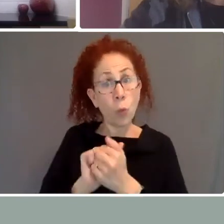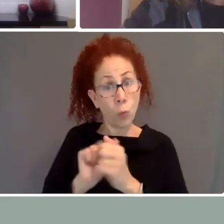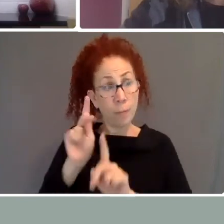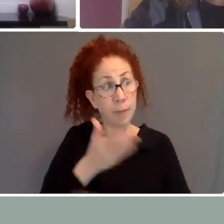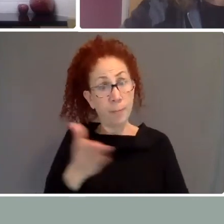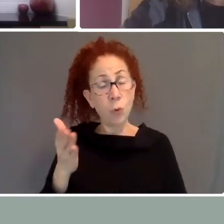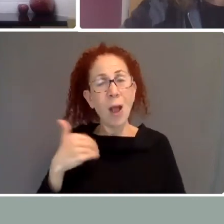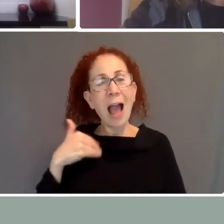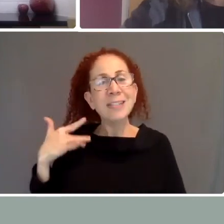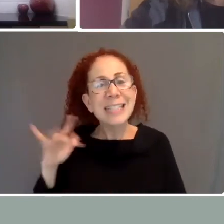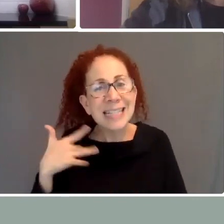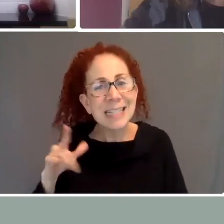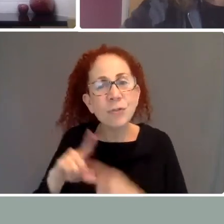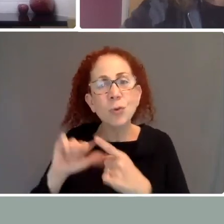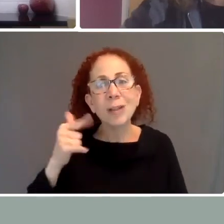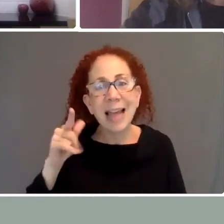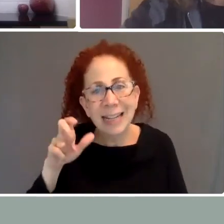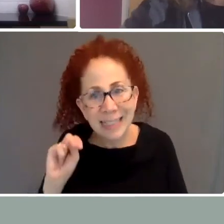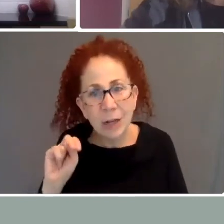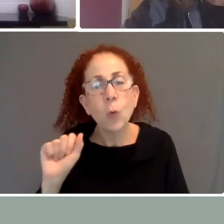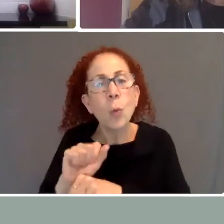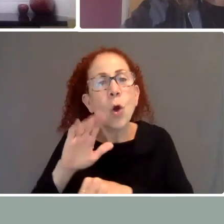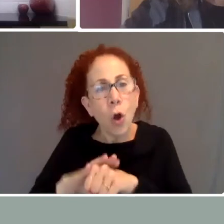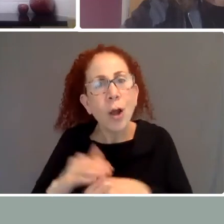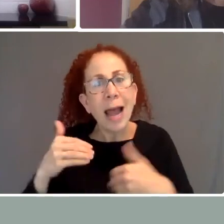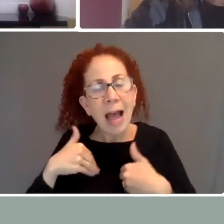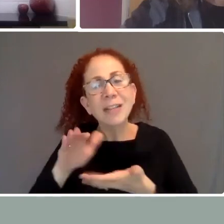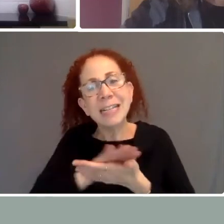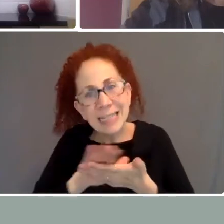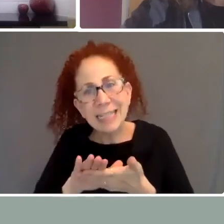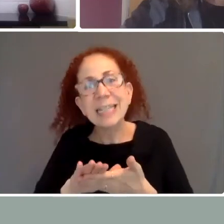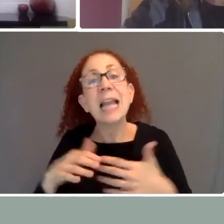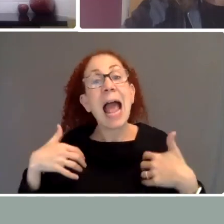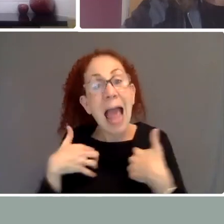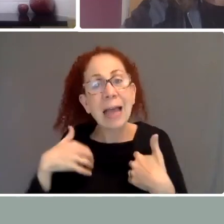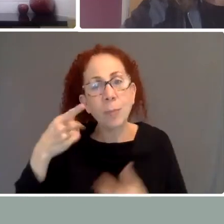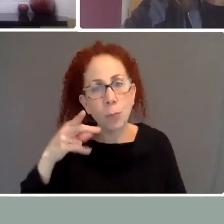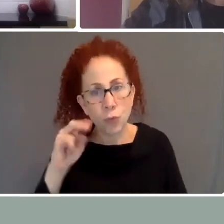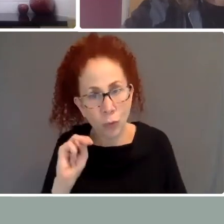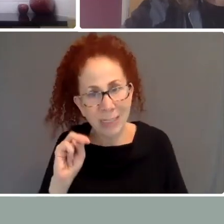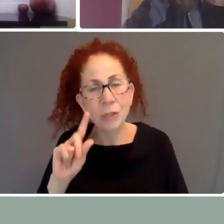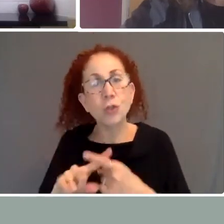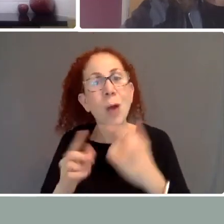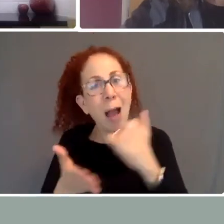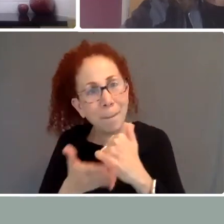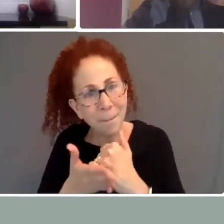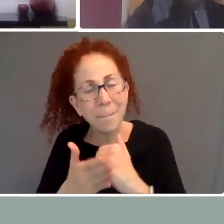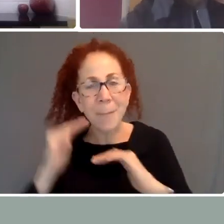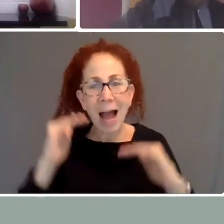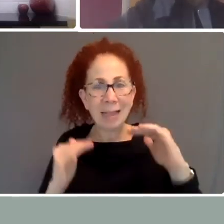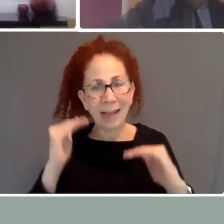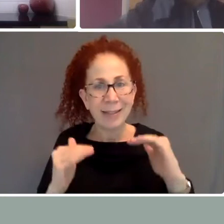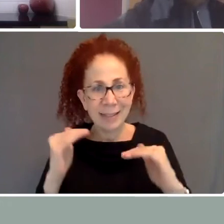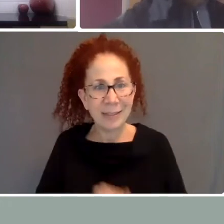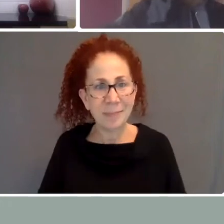have sensitivities to lectins, we work on having clean animal proteins to help, you know, balance that